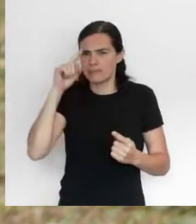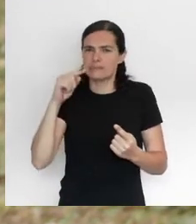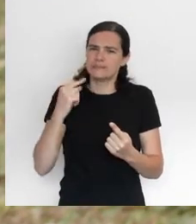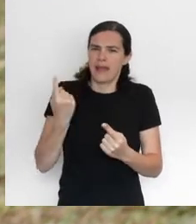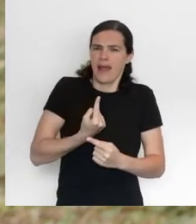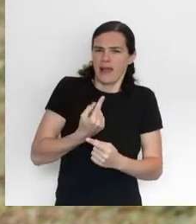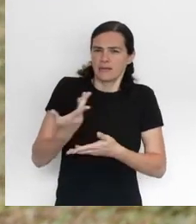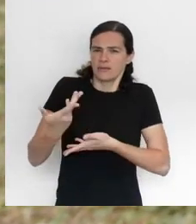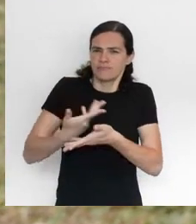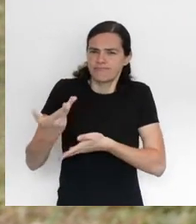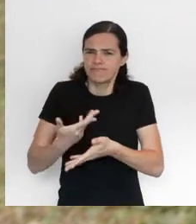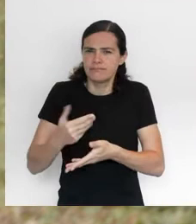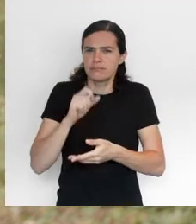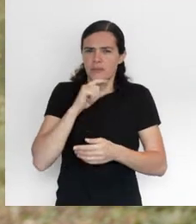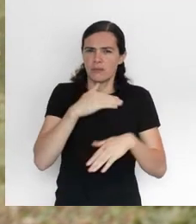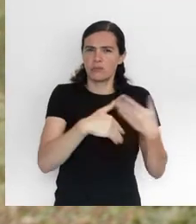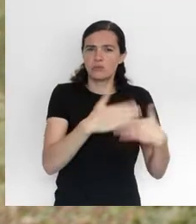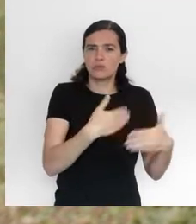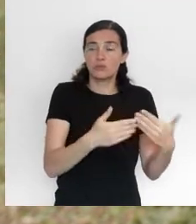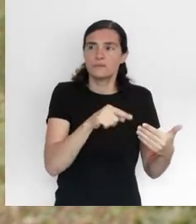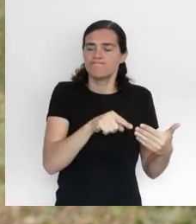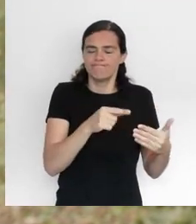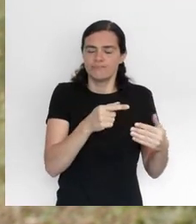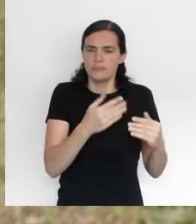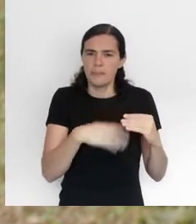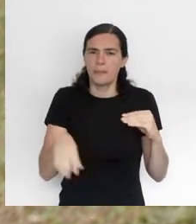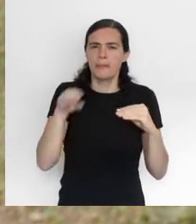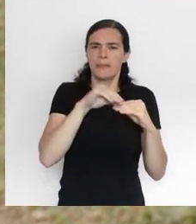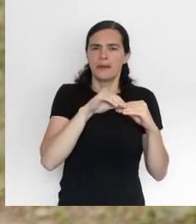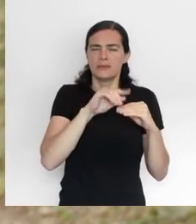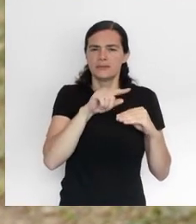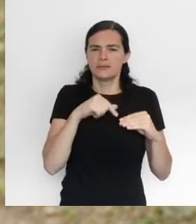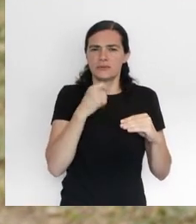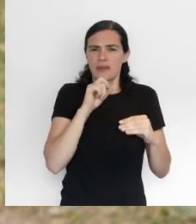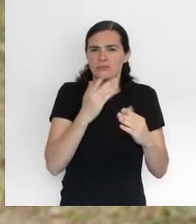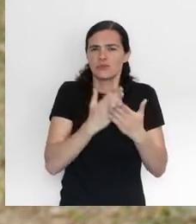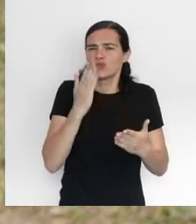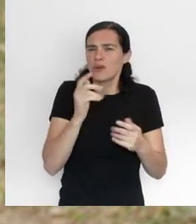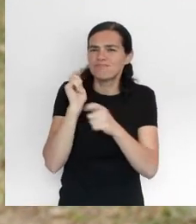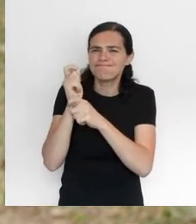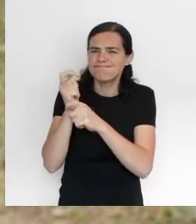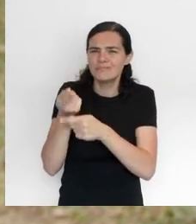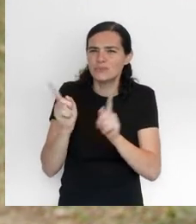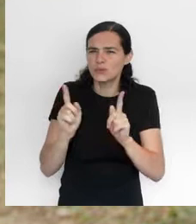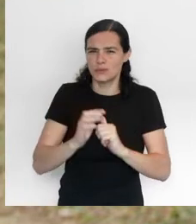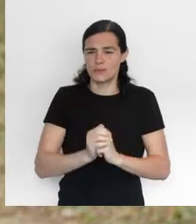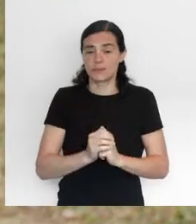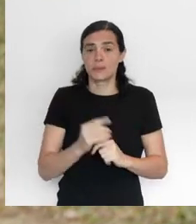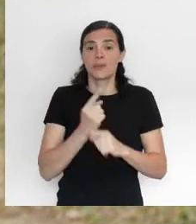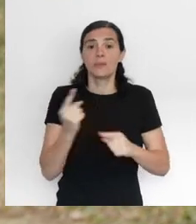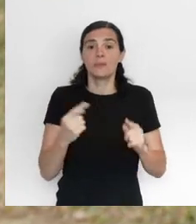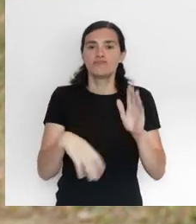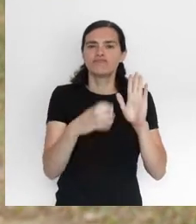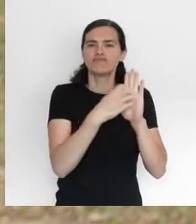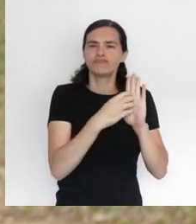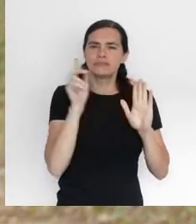force a conversation and a thought process that goes beyond just putting a nail in the painting